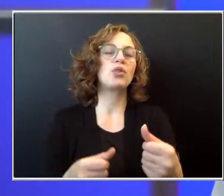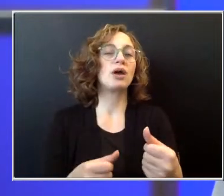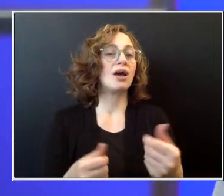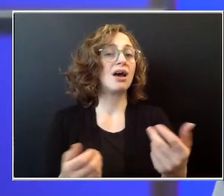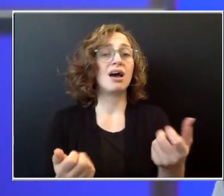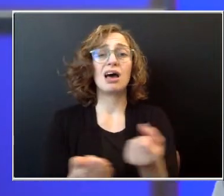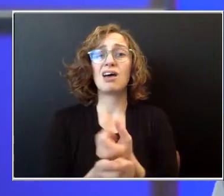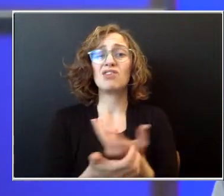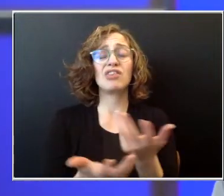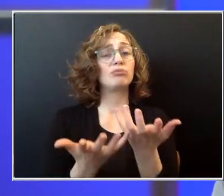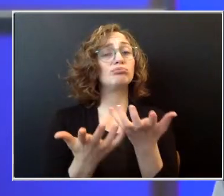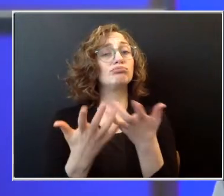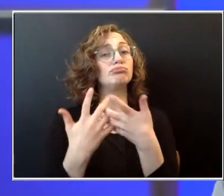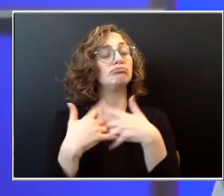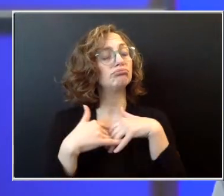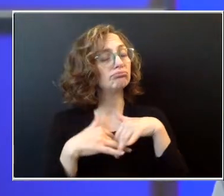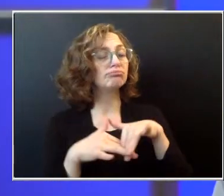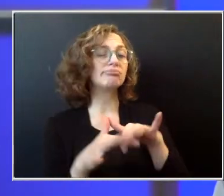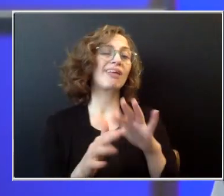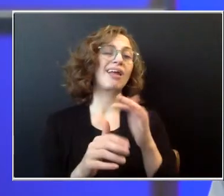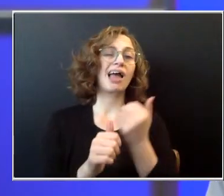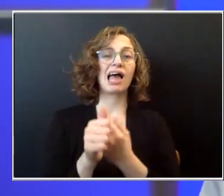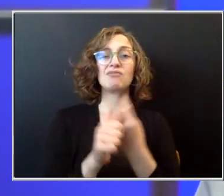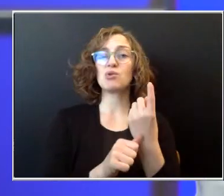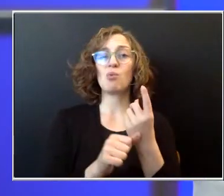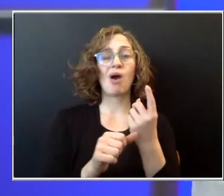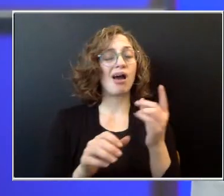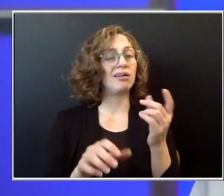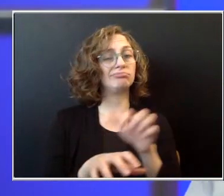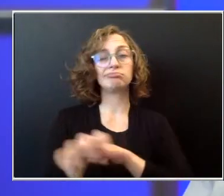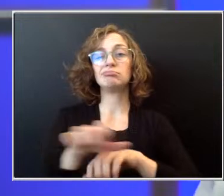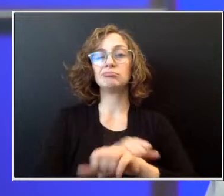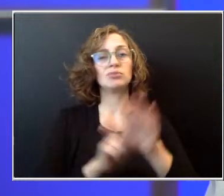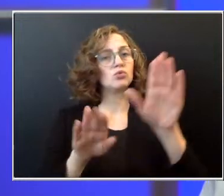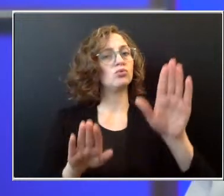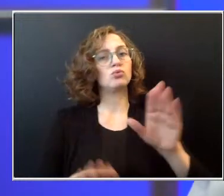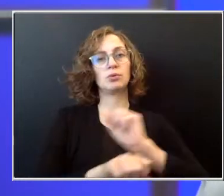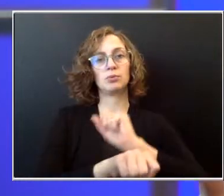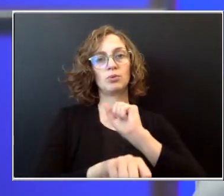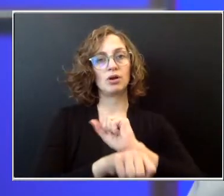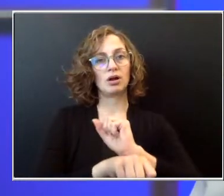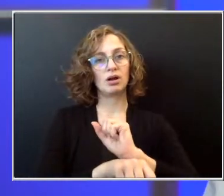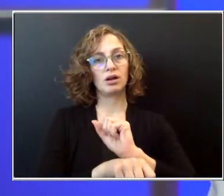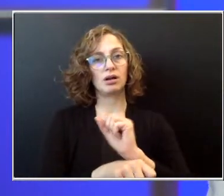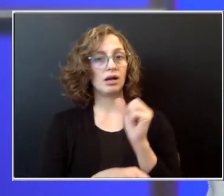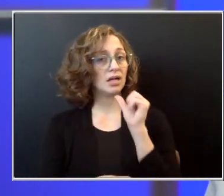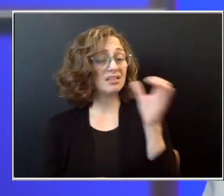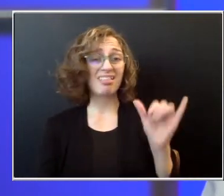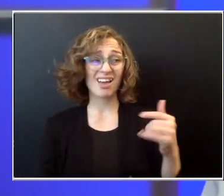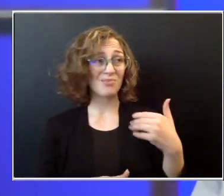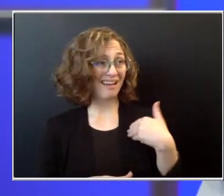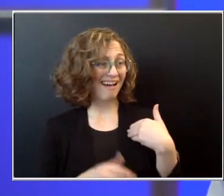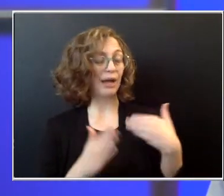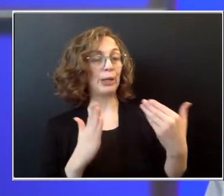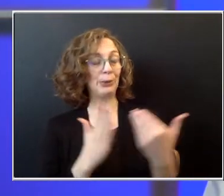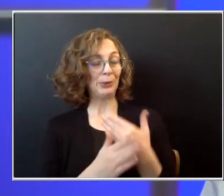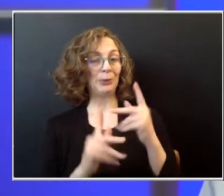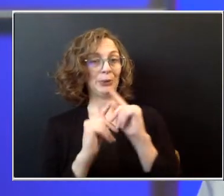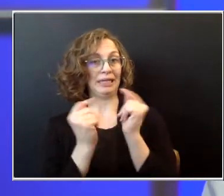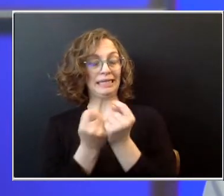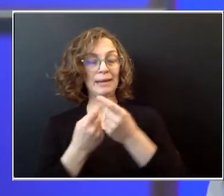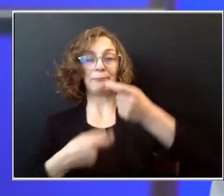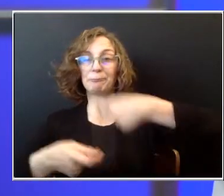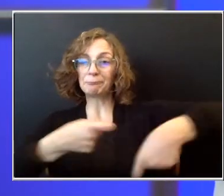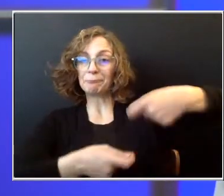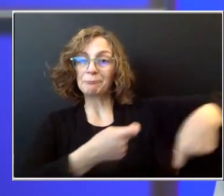up and performed. Like I said, the teams did not vary. It's not like there was a new team for each person, for each transplant that was